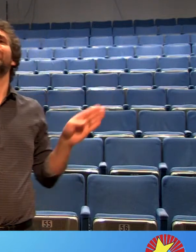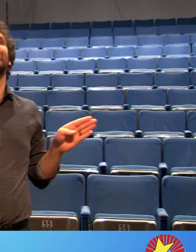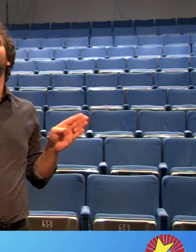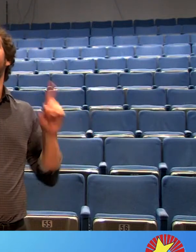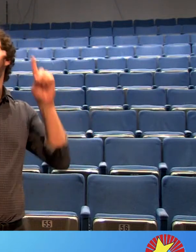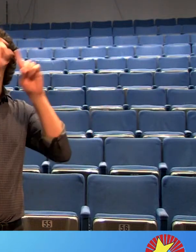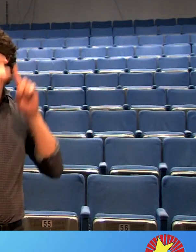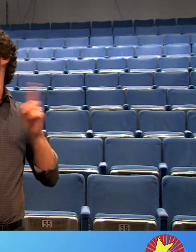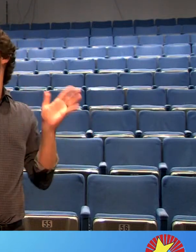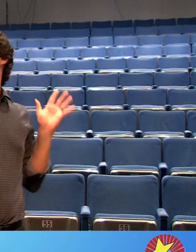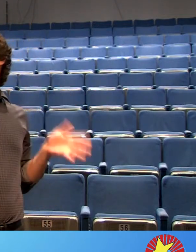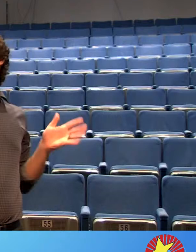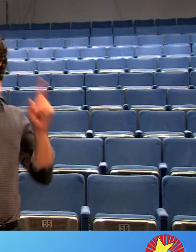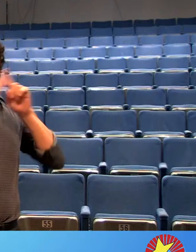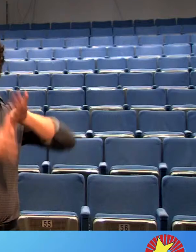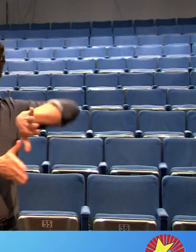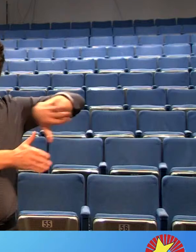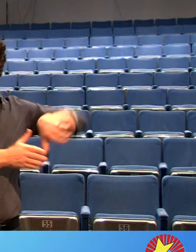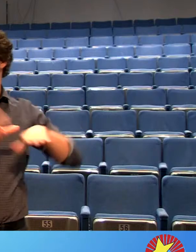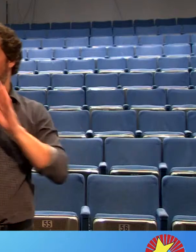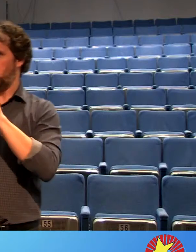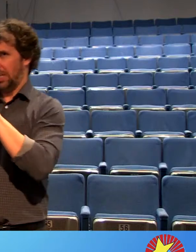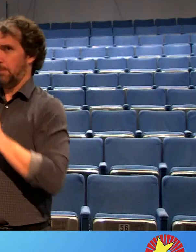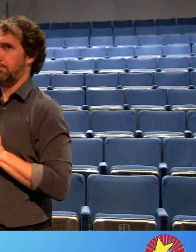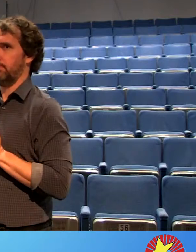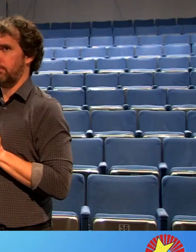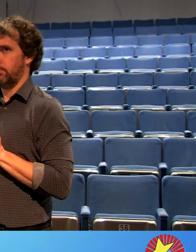vocabulary. And these are not